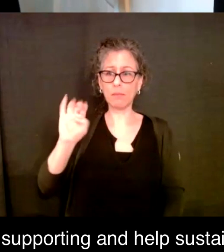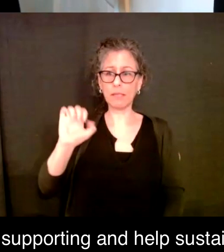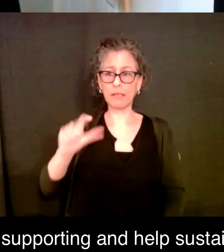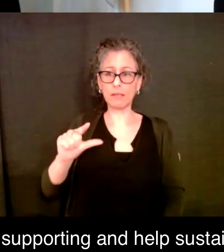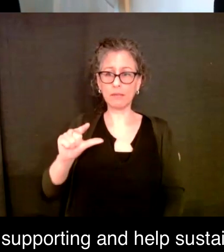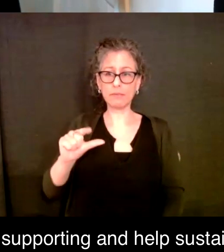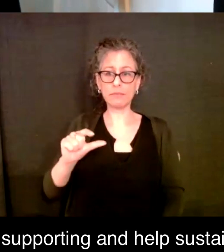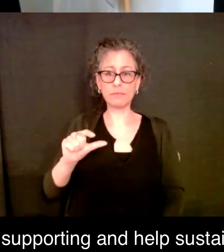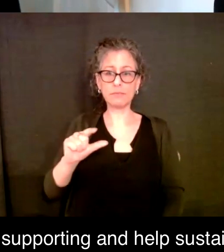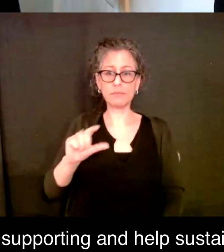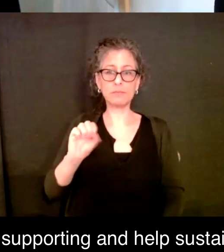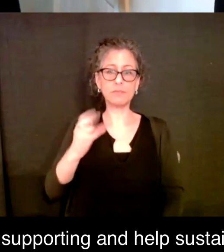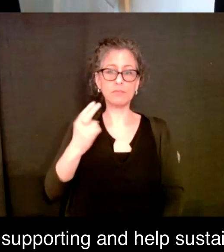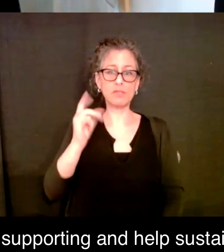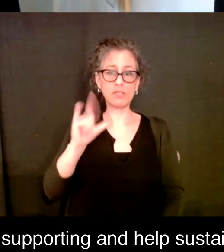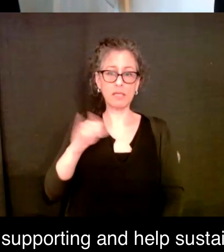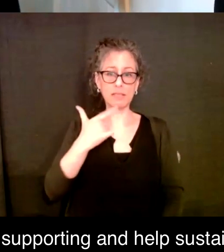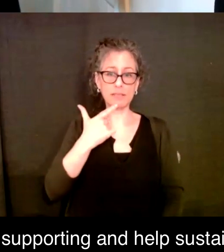Precisely.